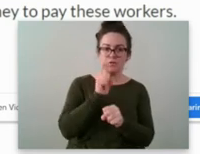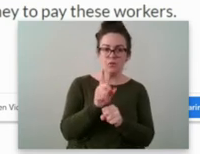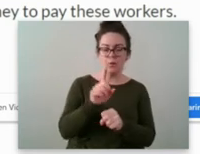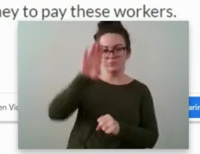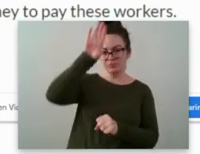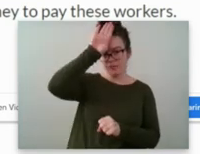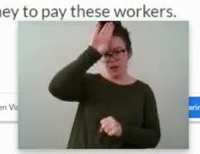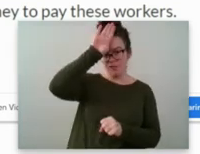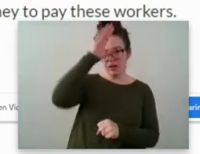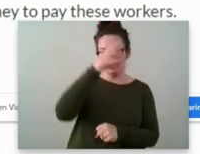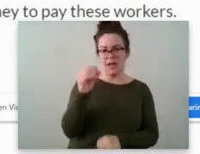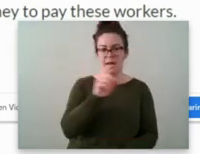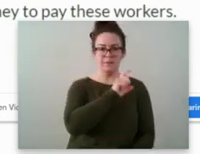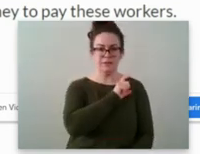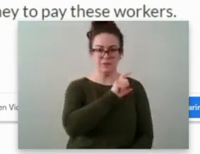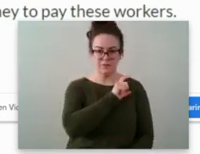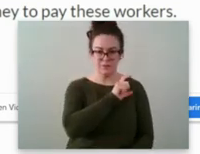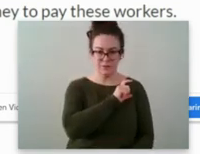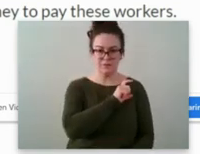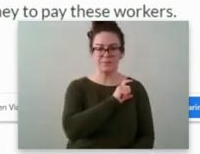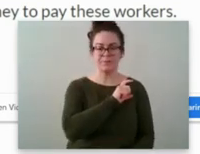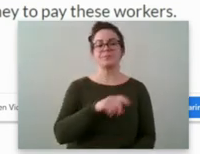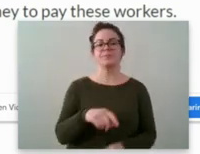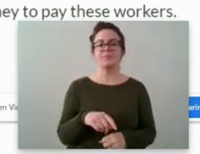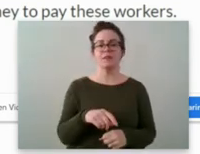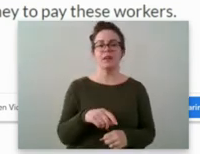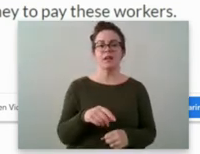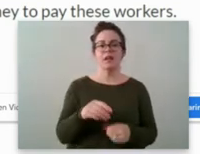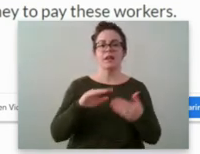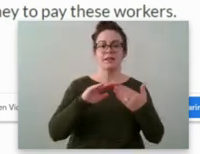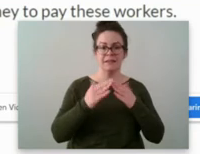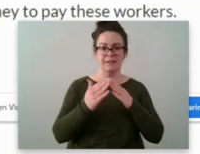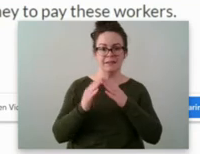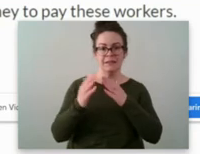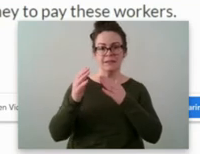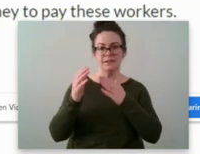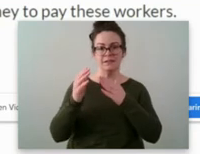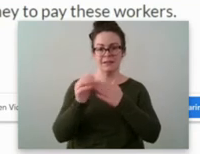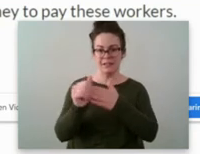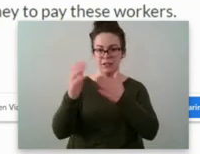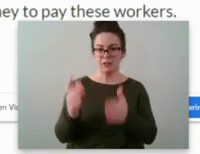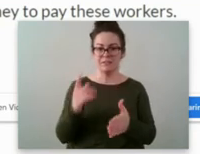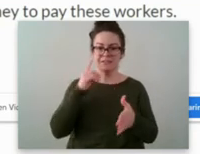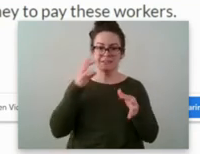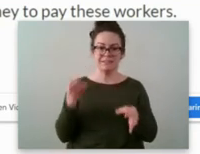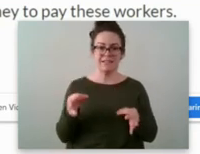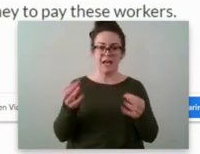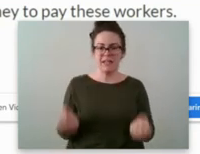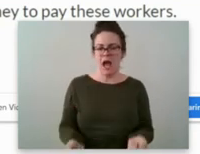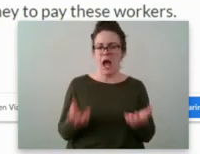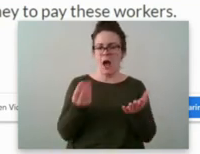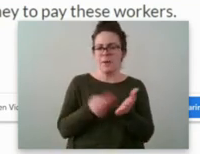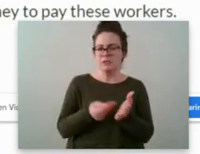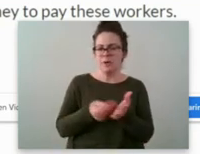money to spend on these services. They also decide how much to spend on fire trucks and police